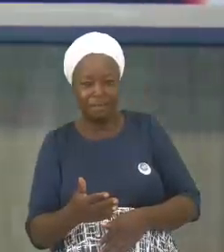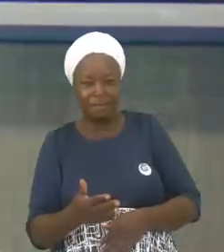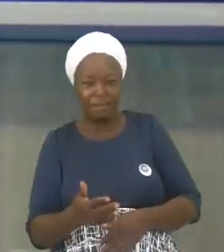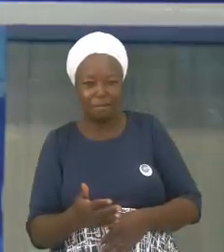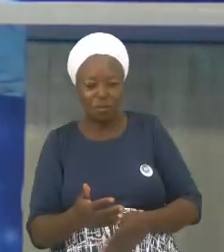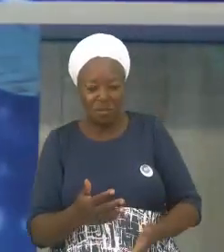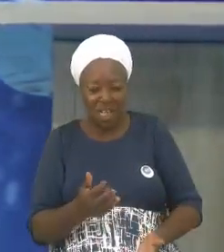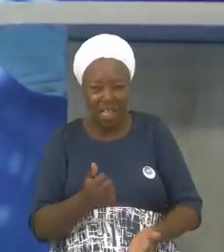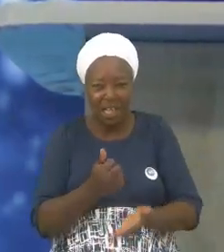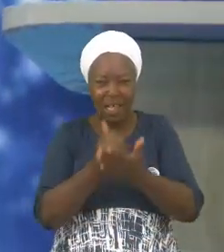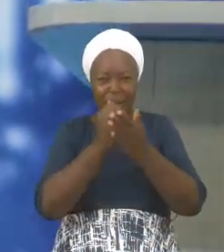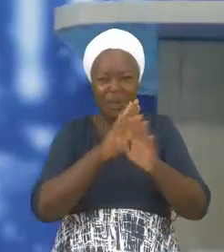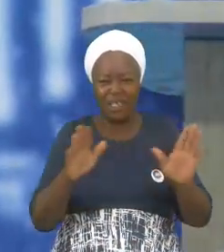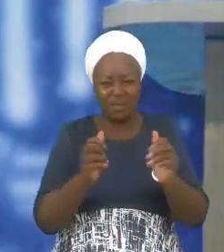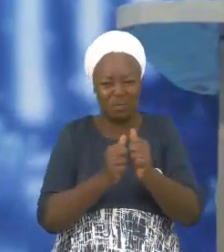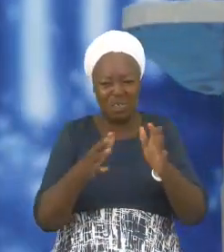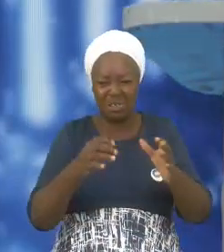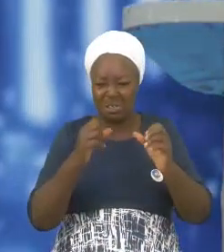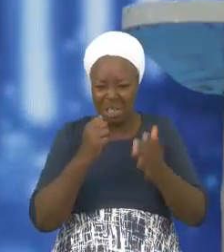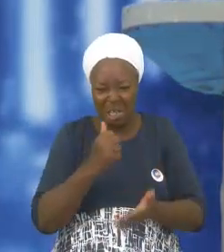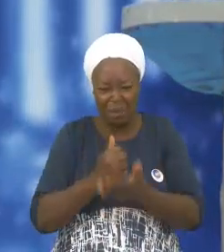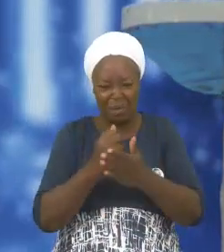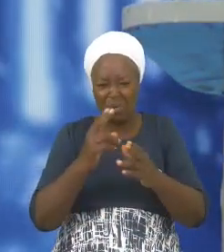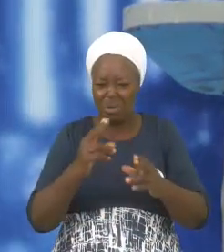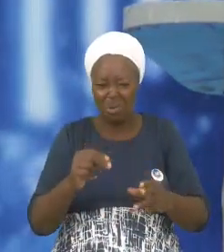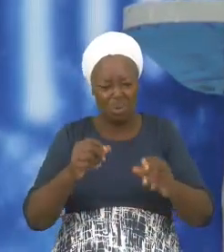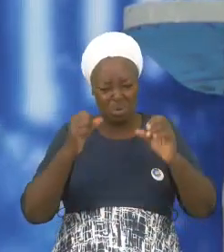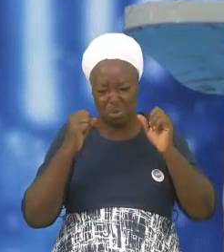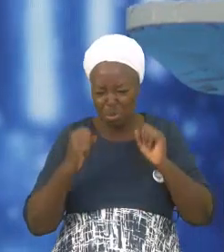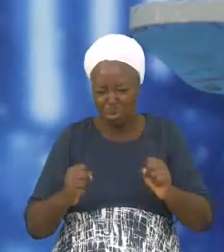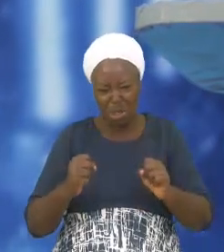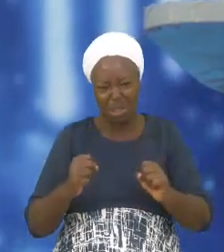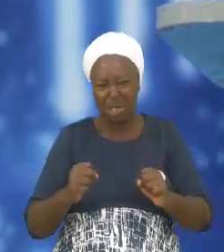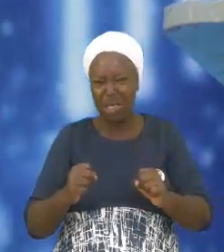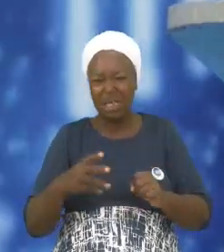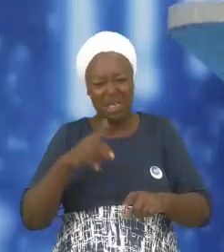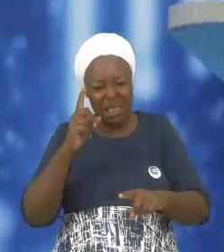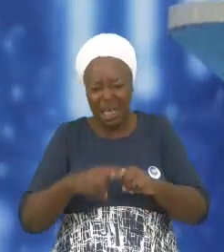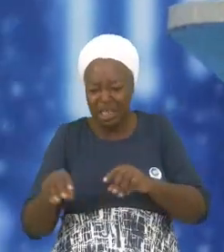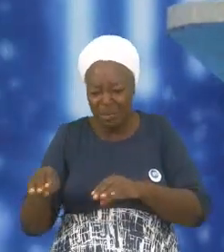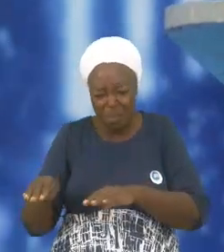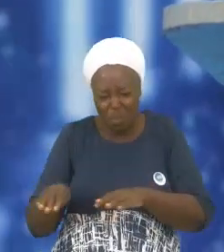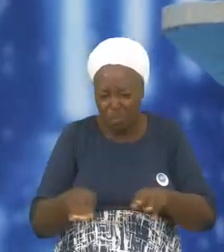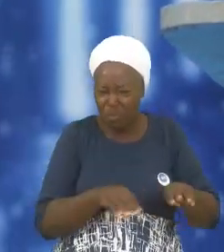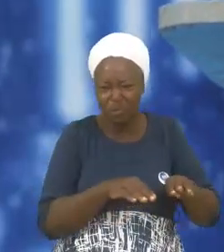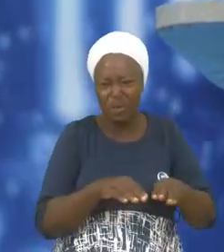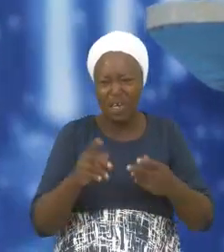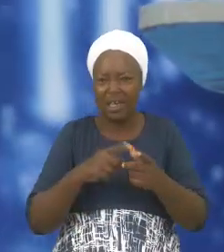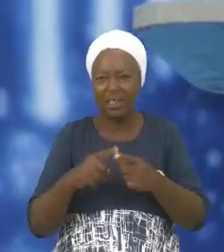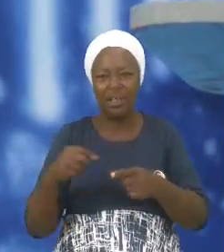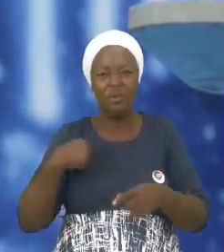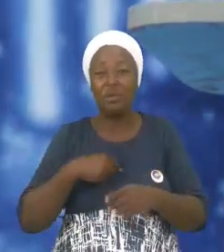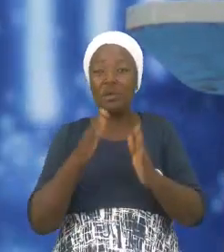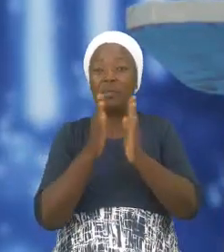Helpless, paralyzed, could not take any move at all. And then we prayed. After